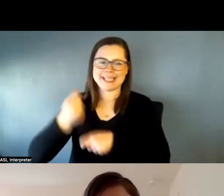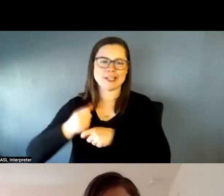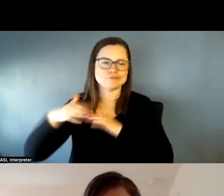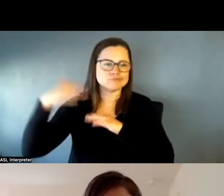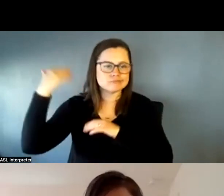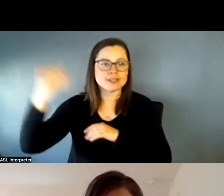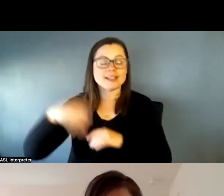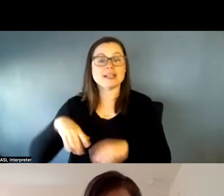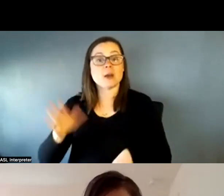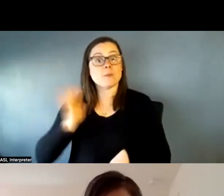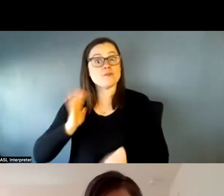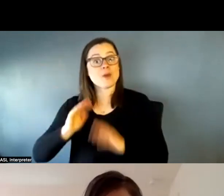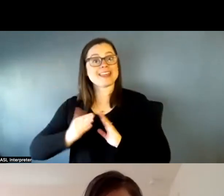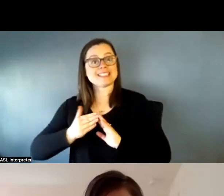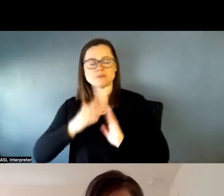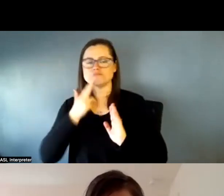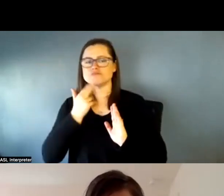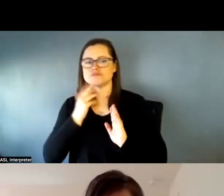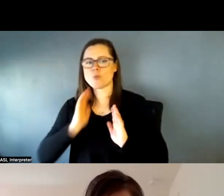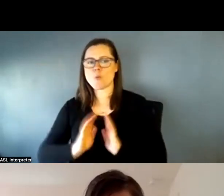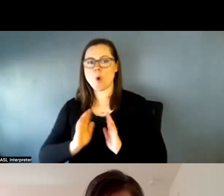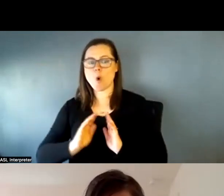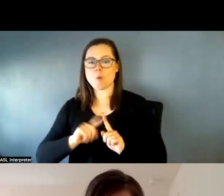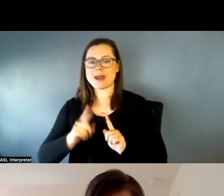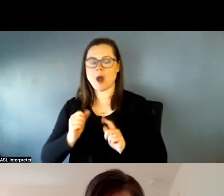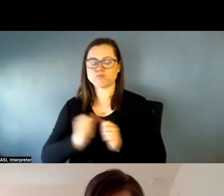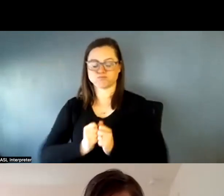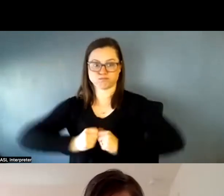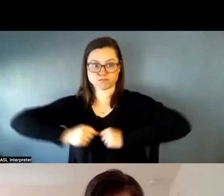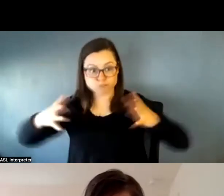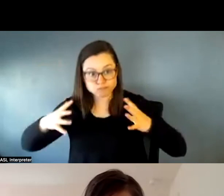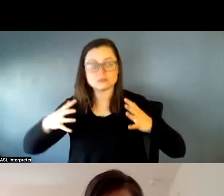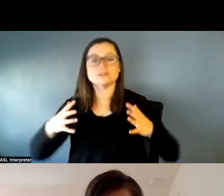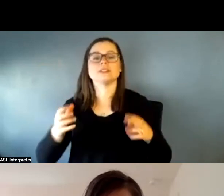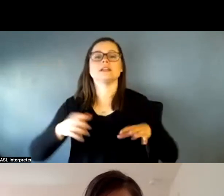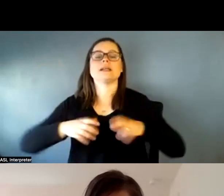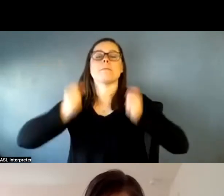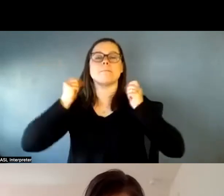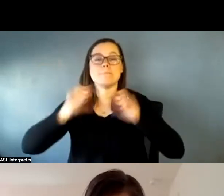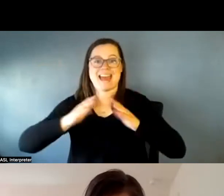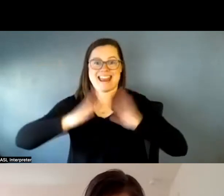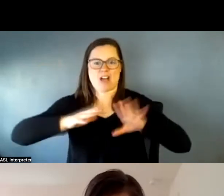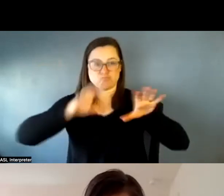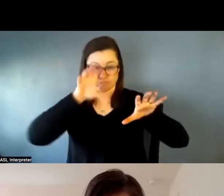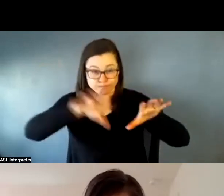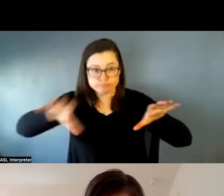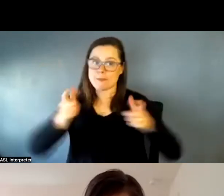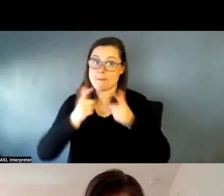town, but now it's being developed, rapidly being developed into many, many, many houses, large